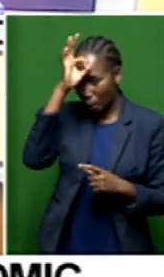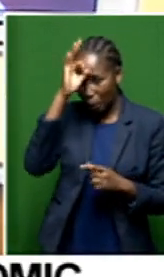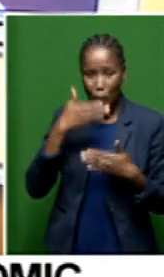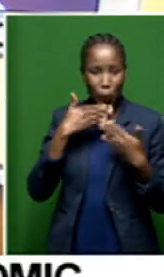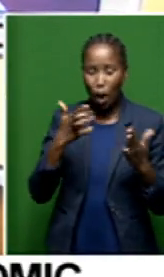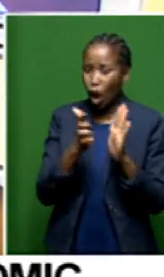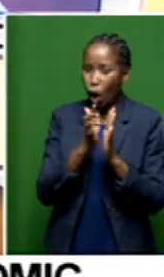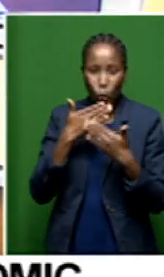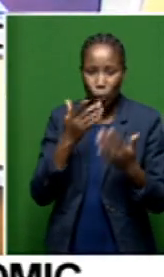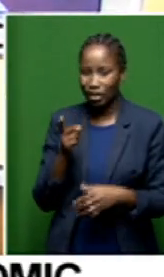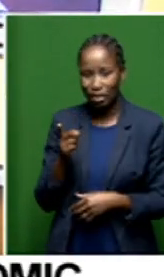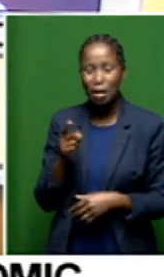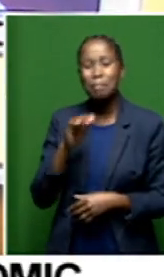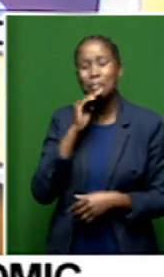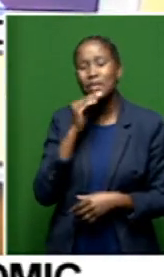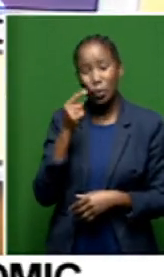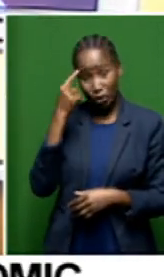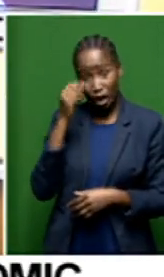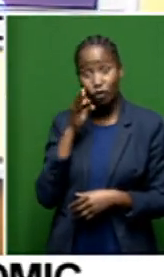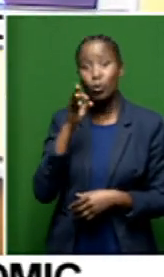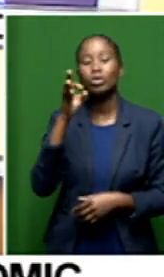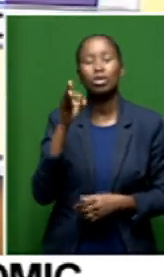What does this do for future prospects?